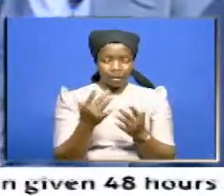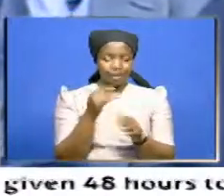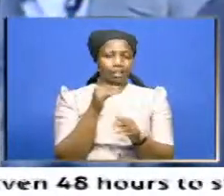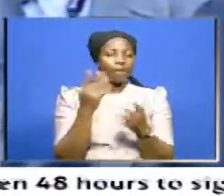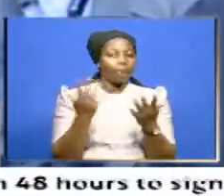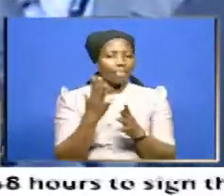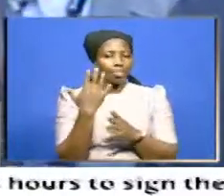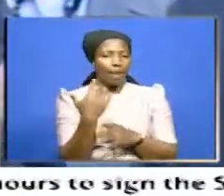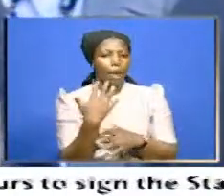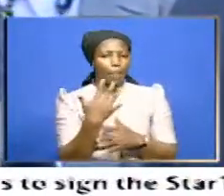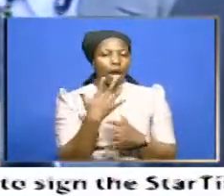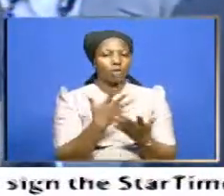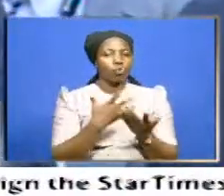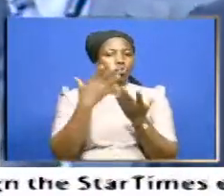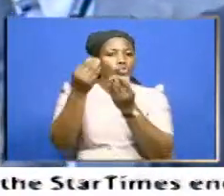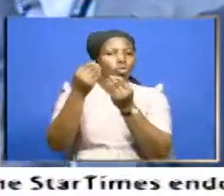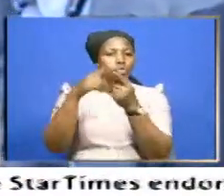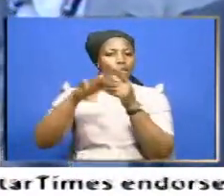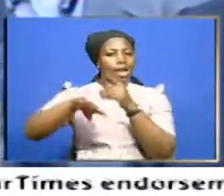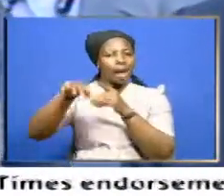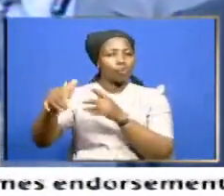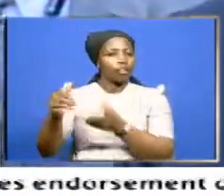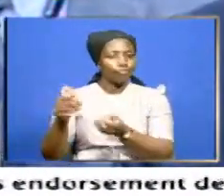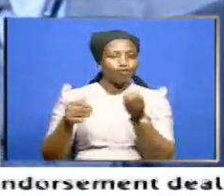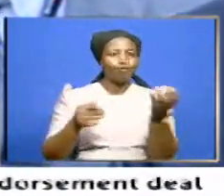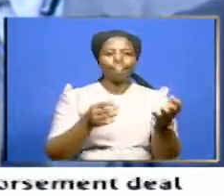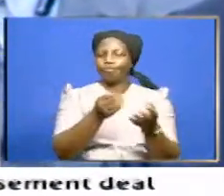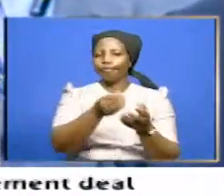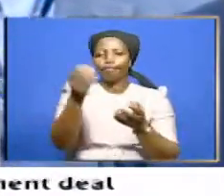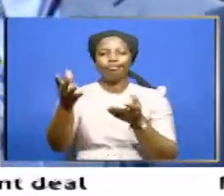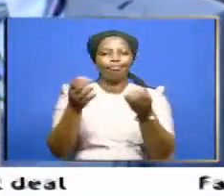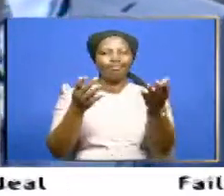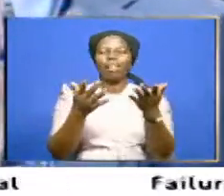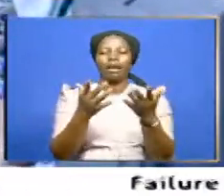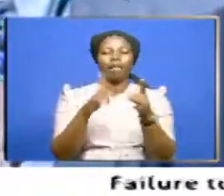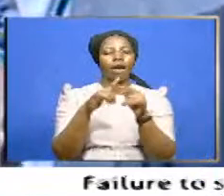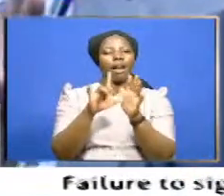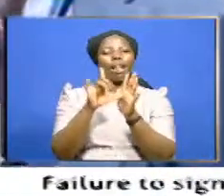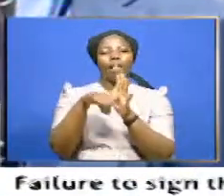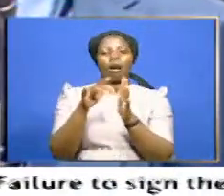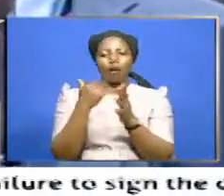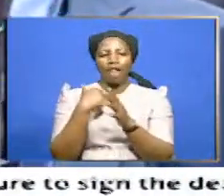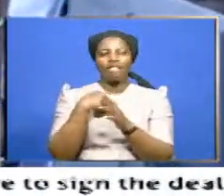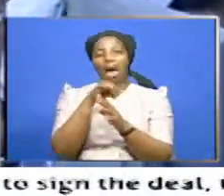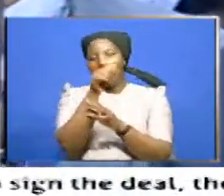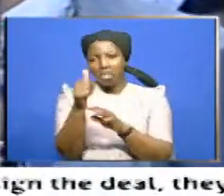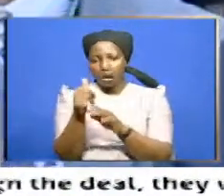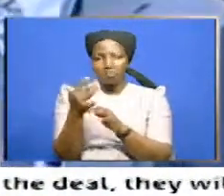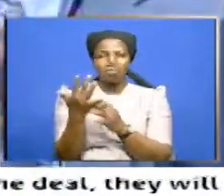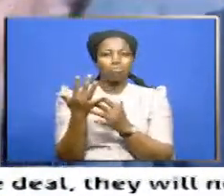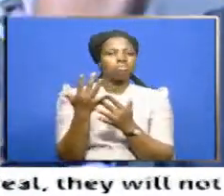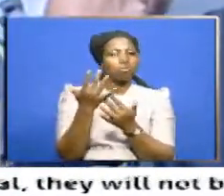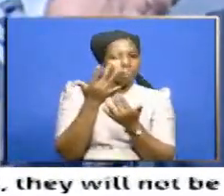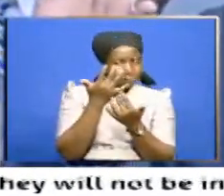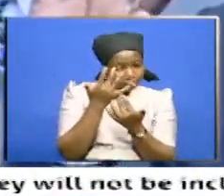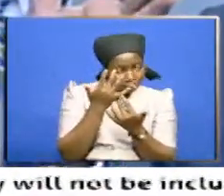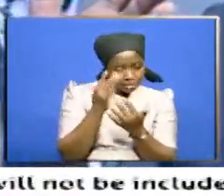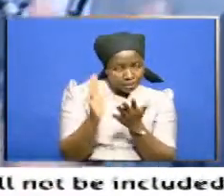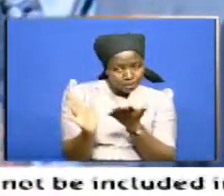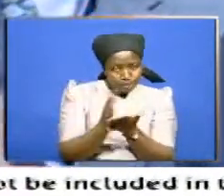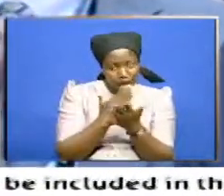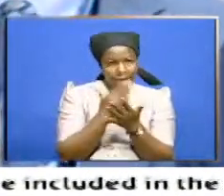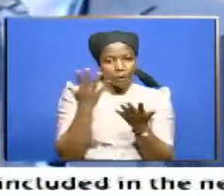the documents will go to the counties, okay? Then from there will be another phase where the bill will go to